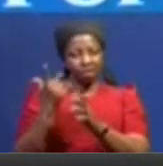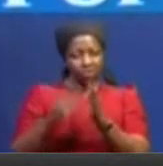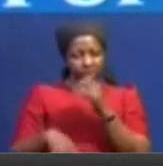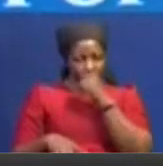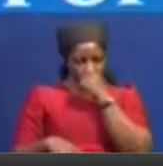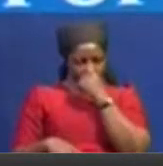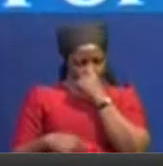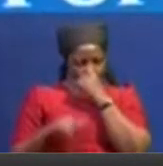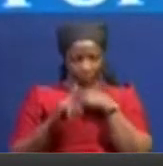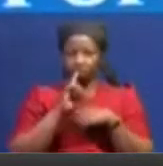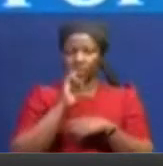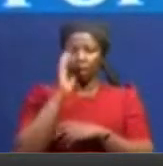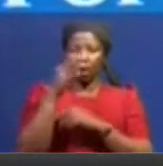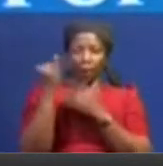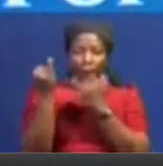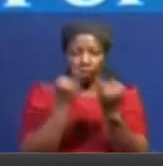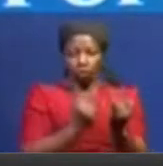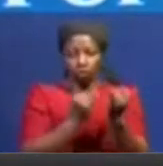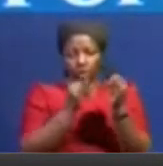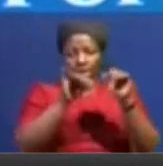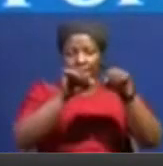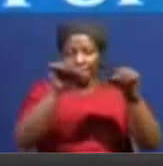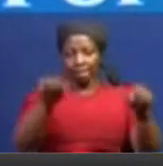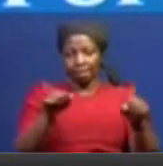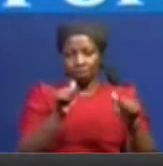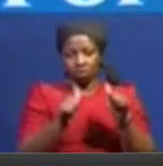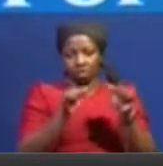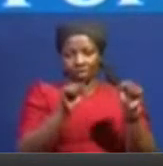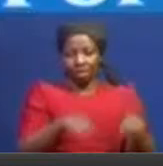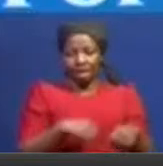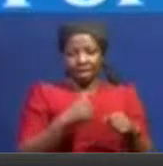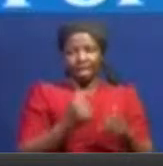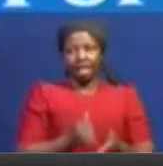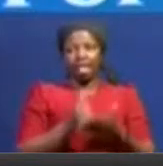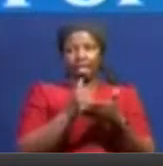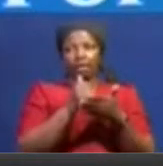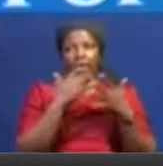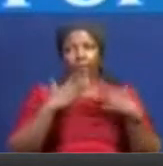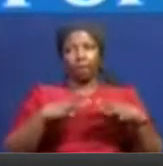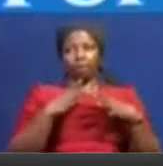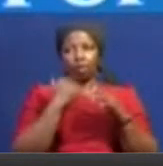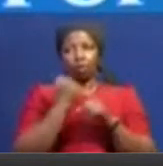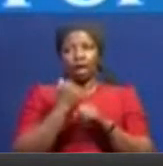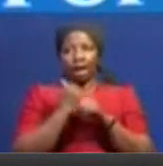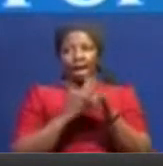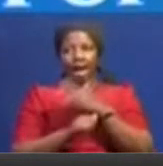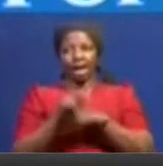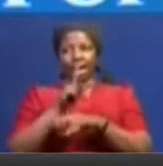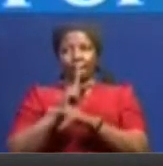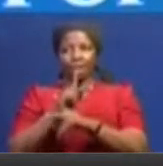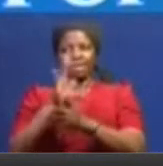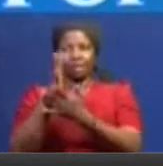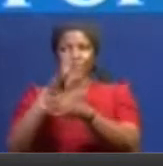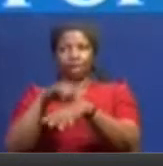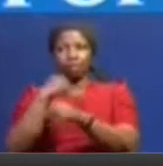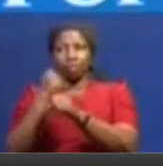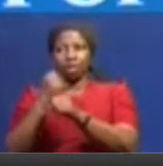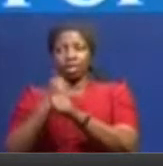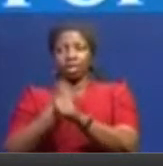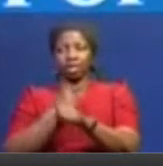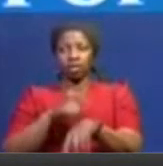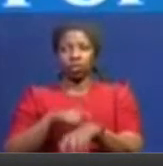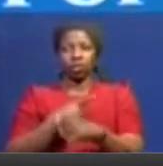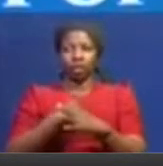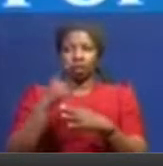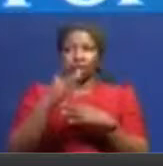a system that is, I'm able to work under pressure, sometimes working during weekends and long